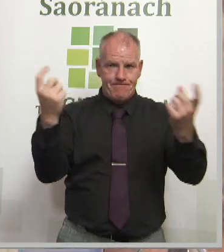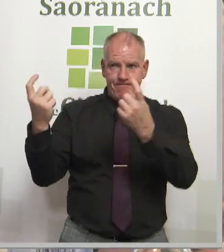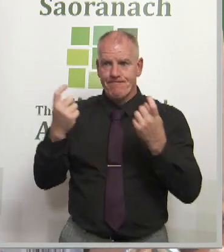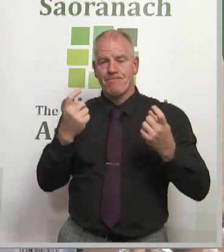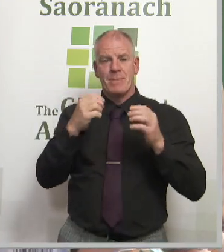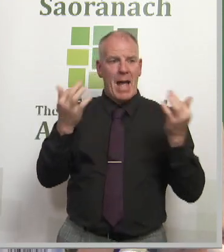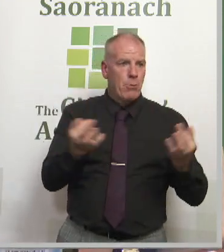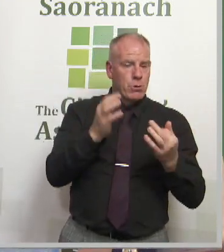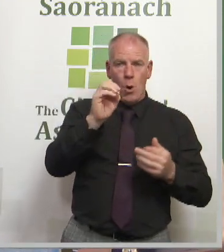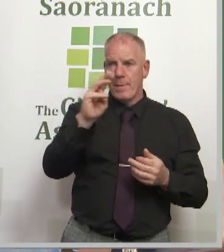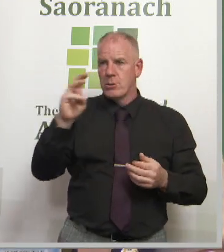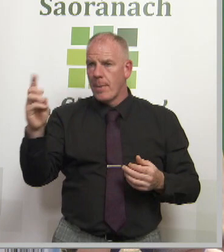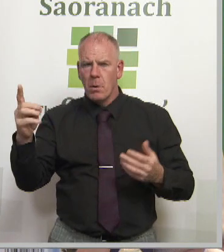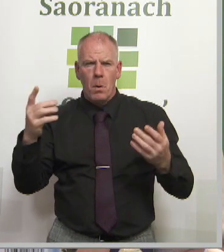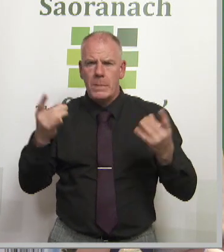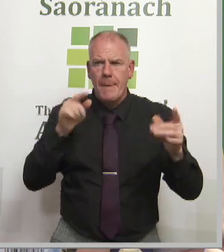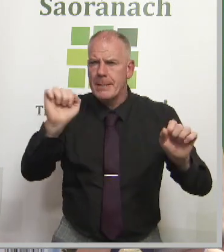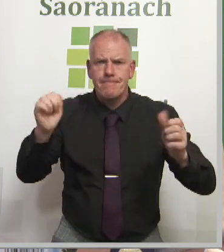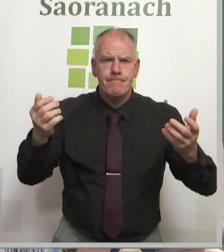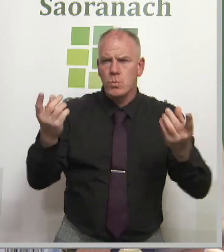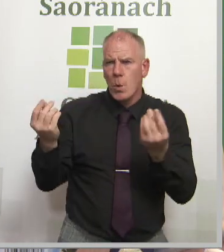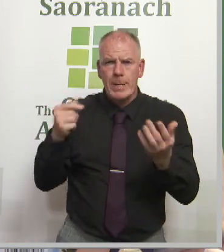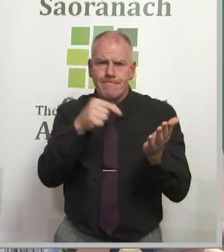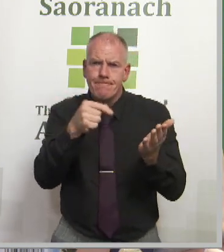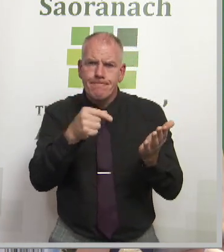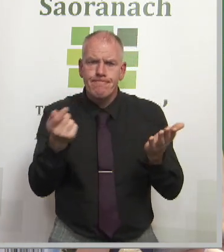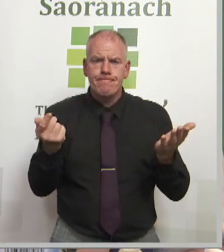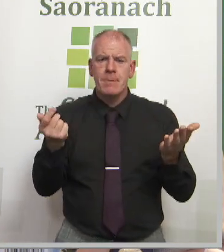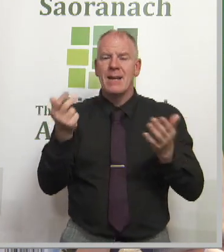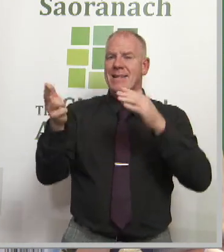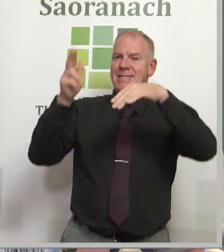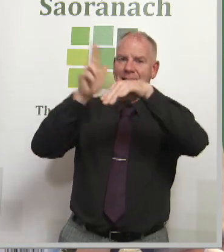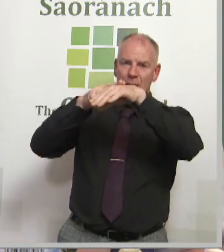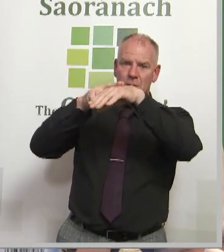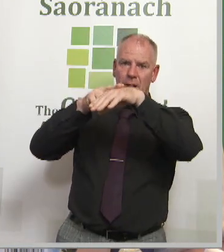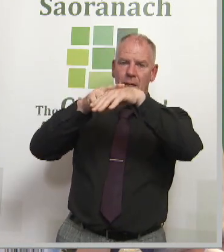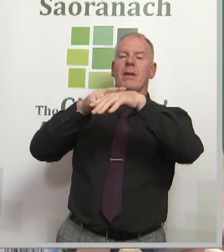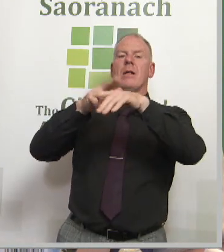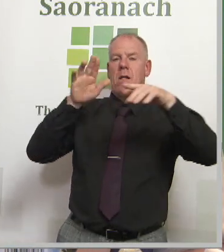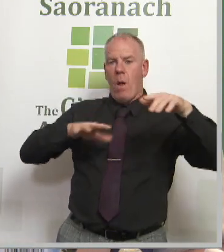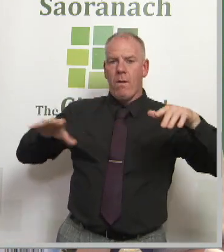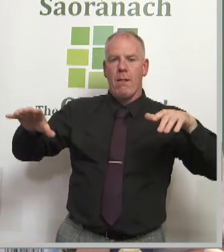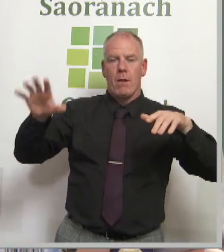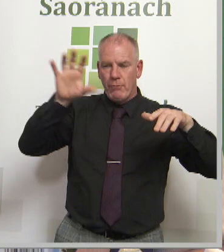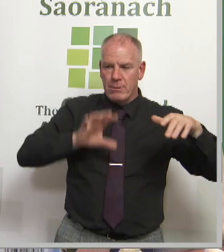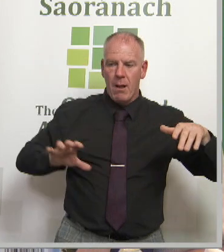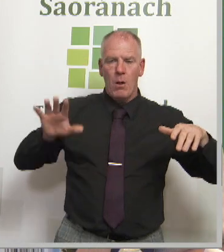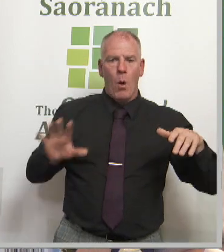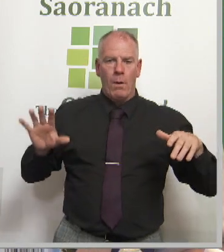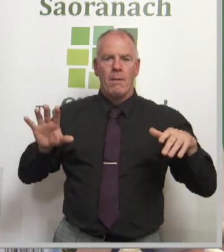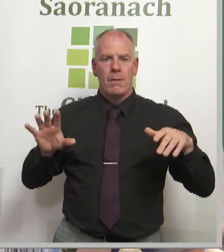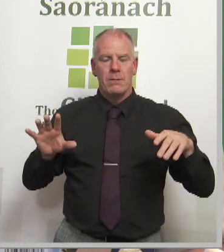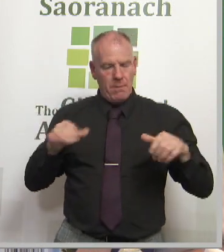Agriculture or OPW and say, listen, what's happening here? What are you doing about this? At a national level, and then it happens regionally and it happens